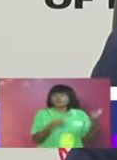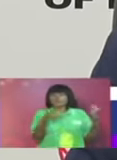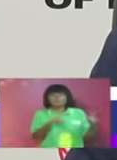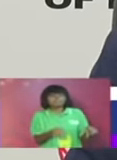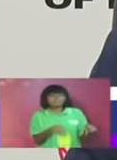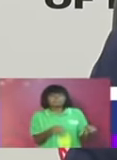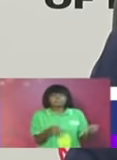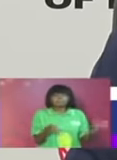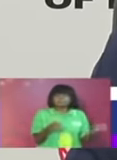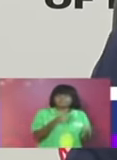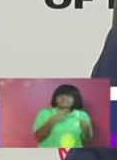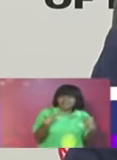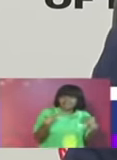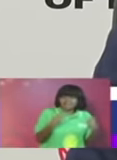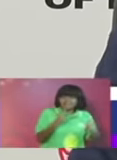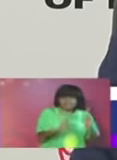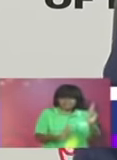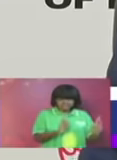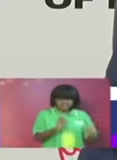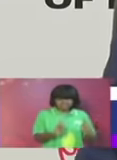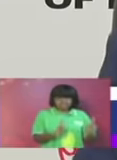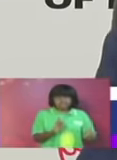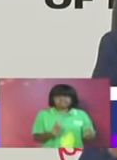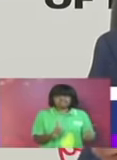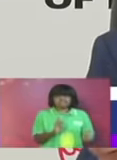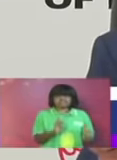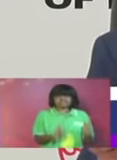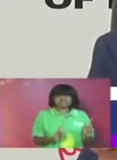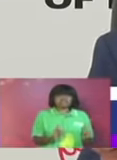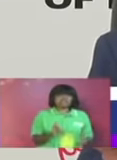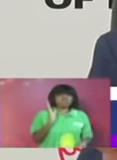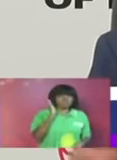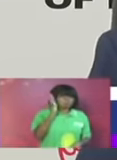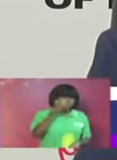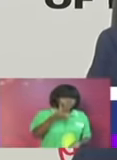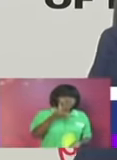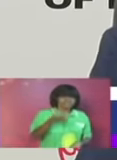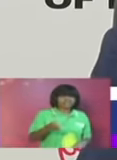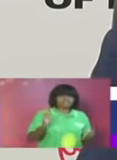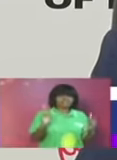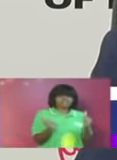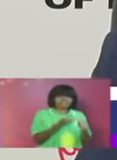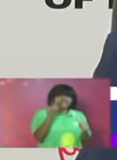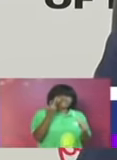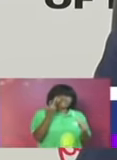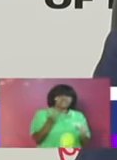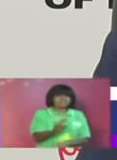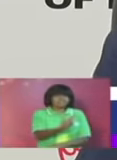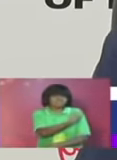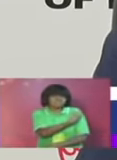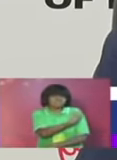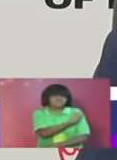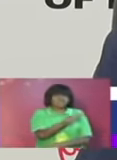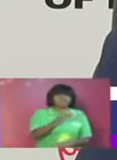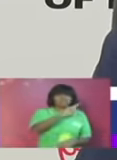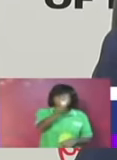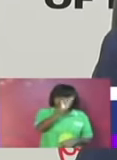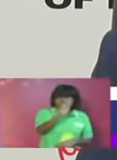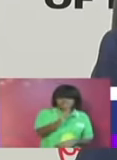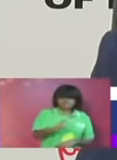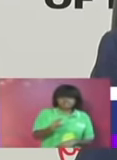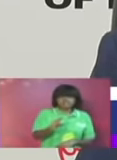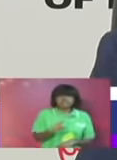already have to receive their second dose of AstraZeneca? As the CMO could probably explain, we